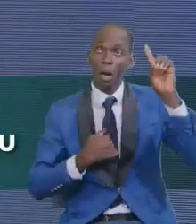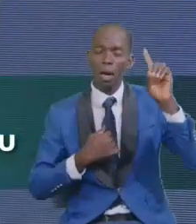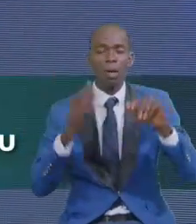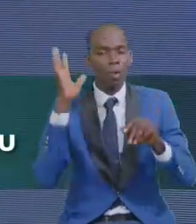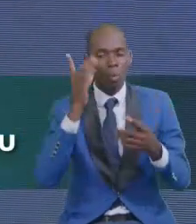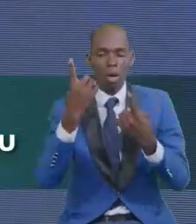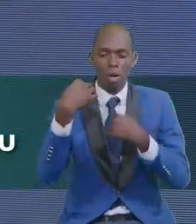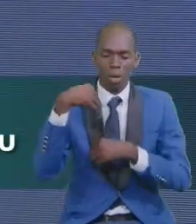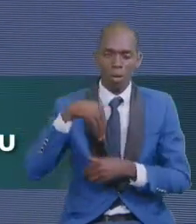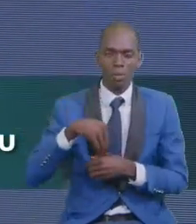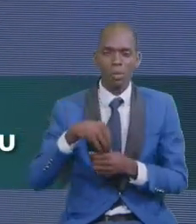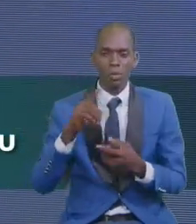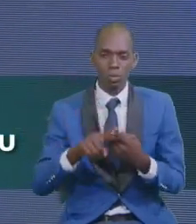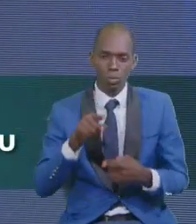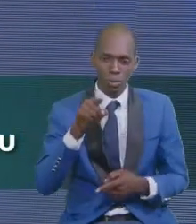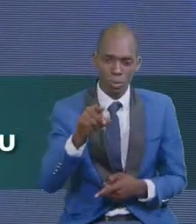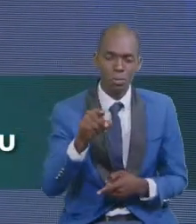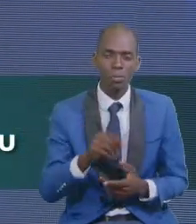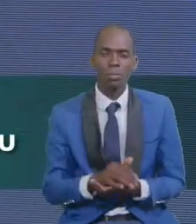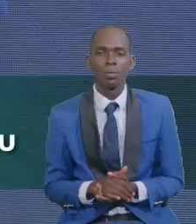in into him.